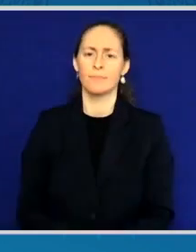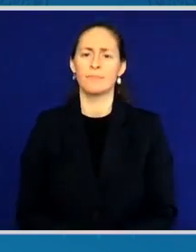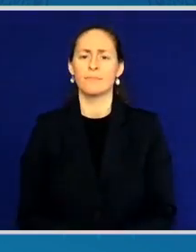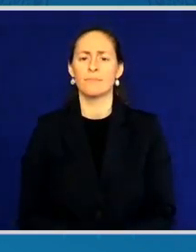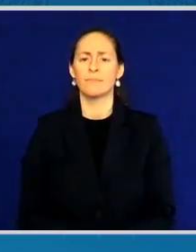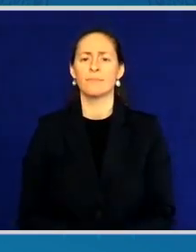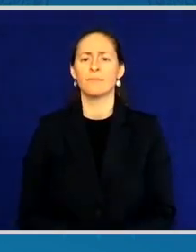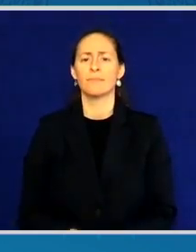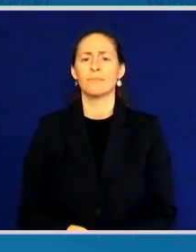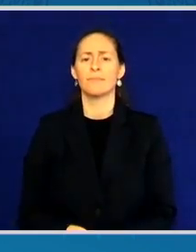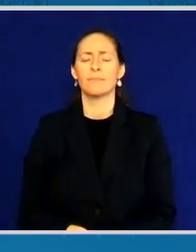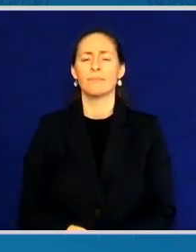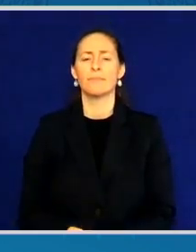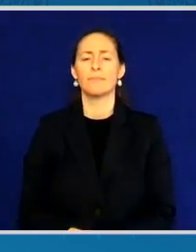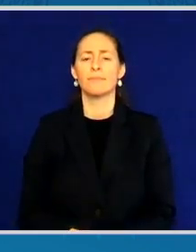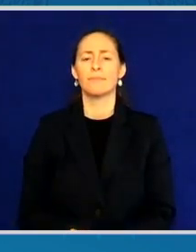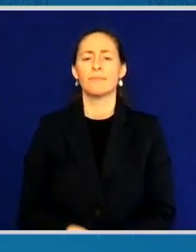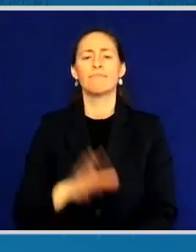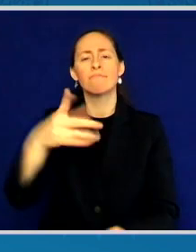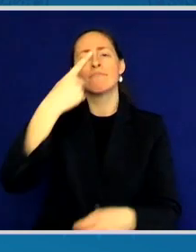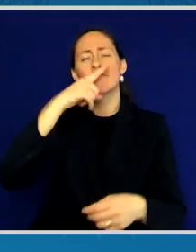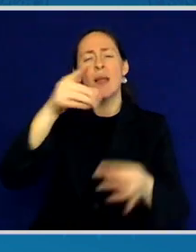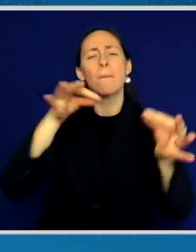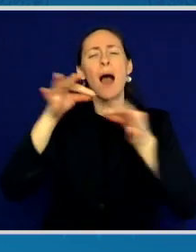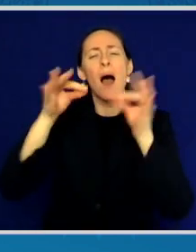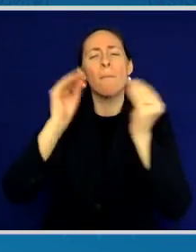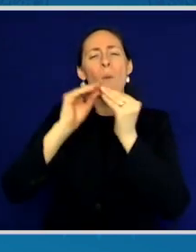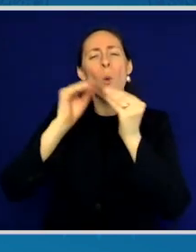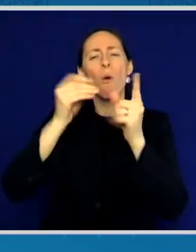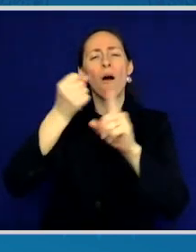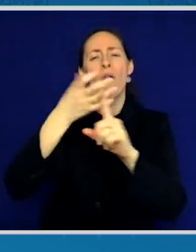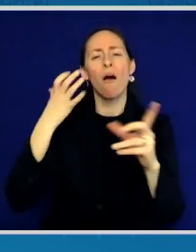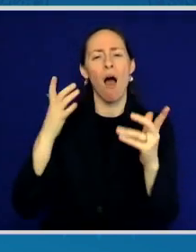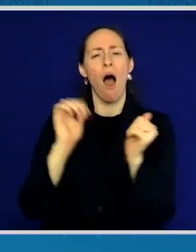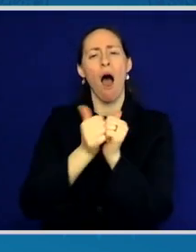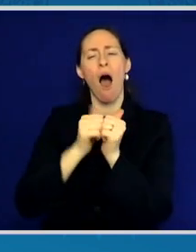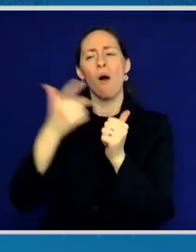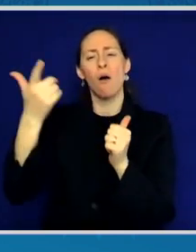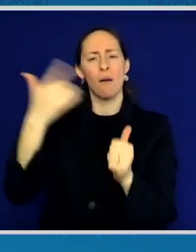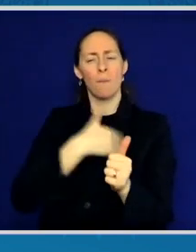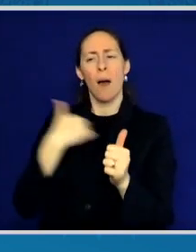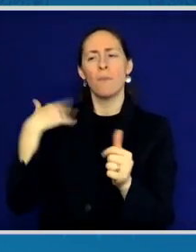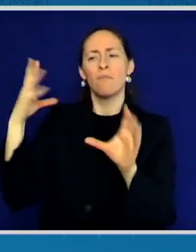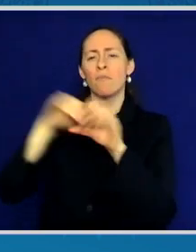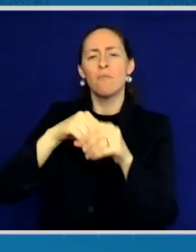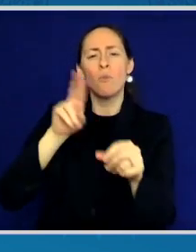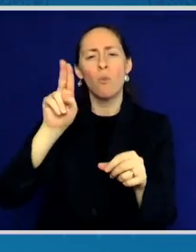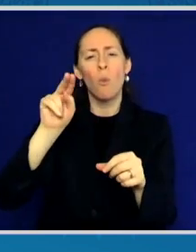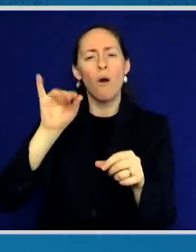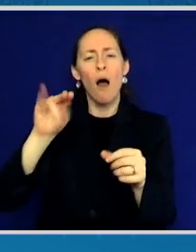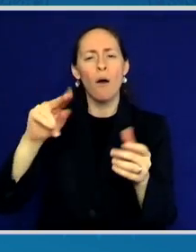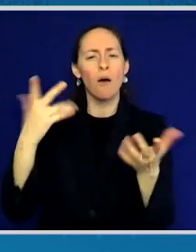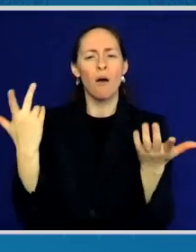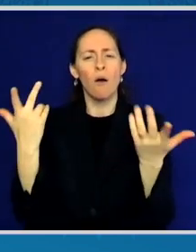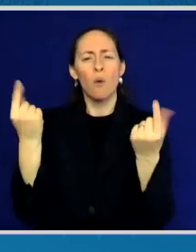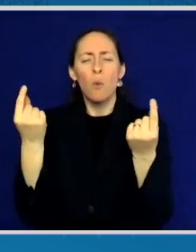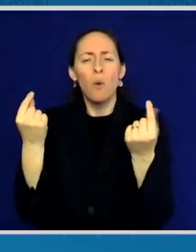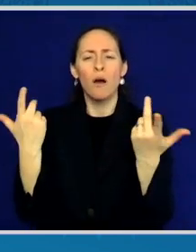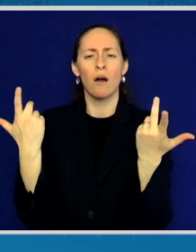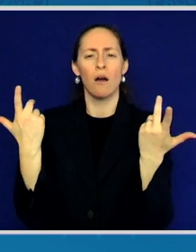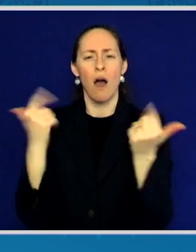bit about what it has meant for your members to be part of a union while they have been going through